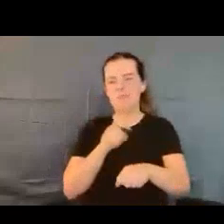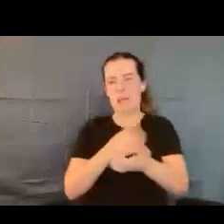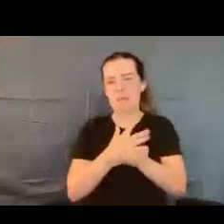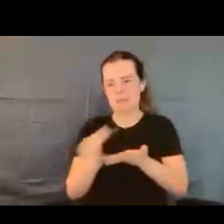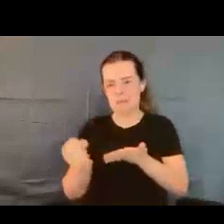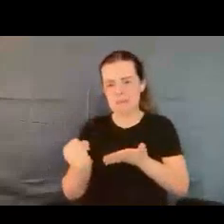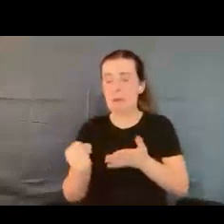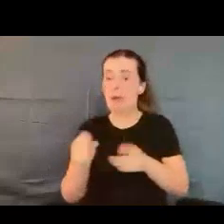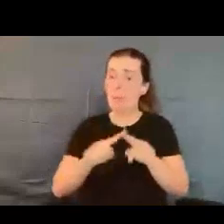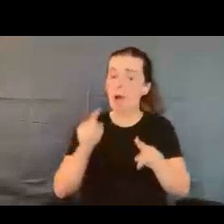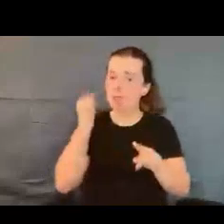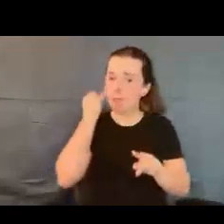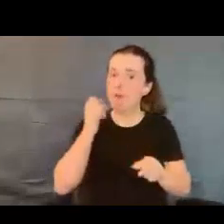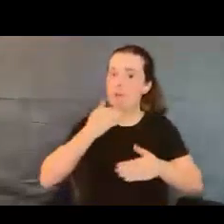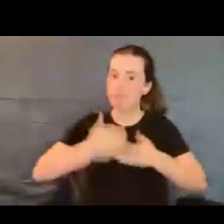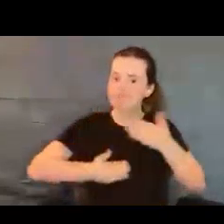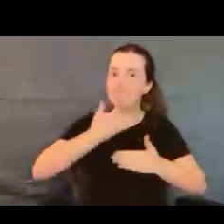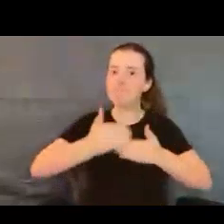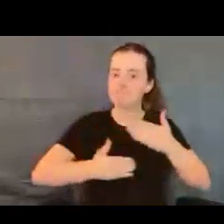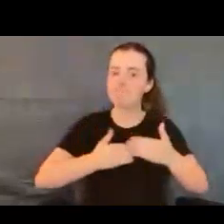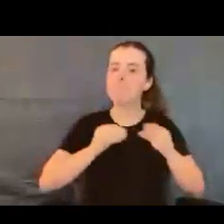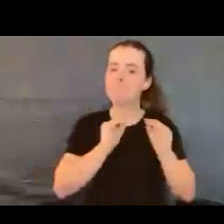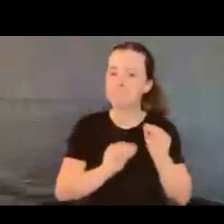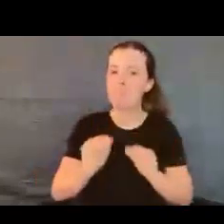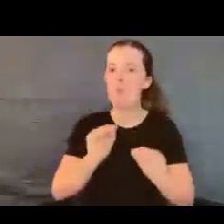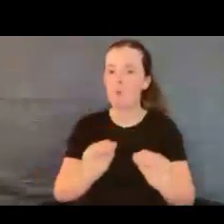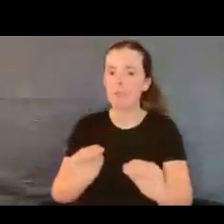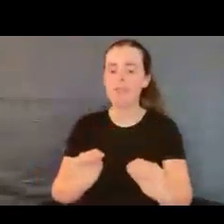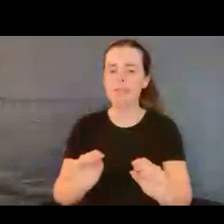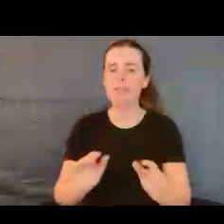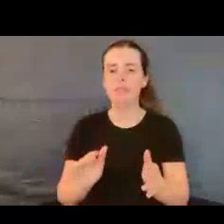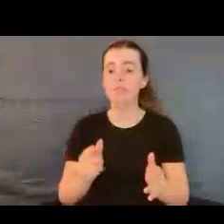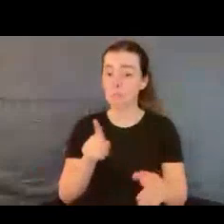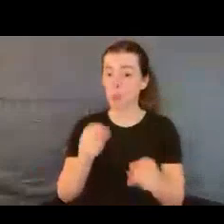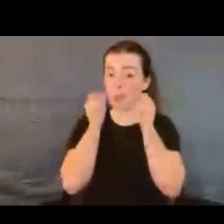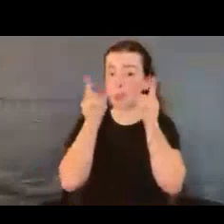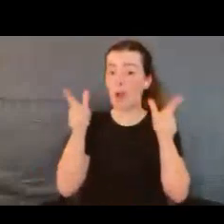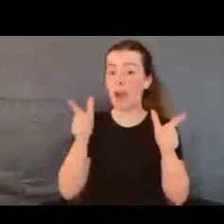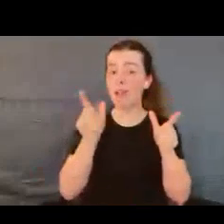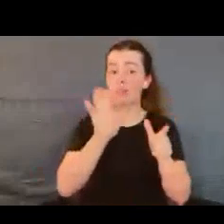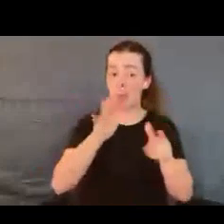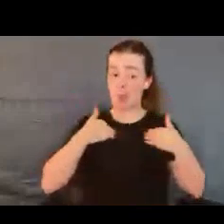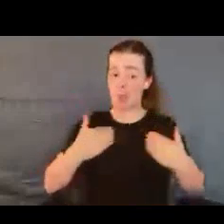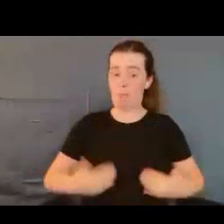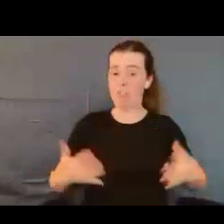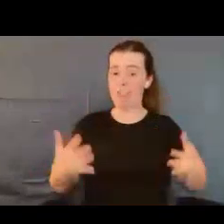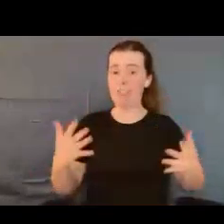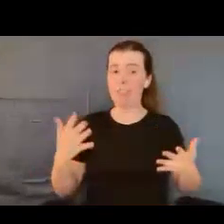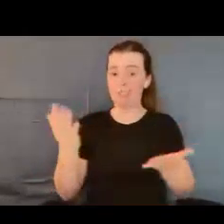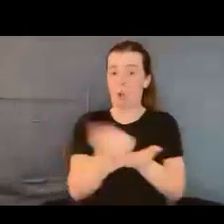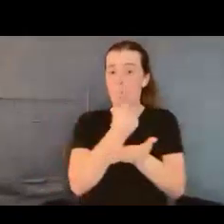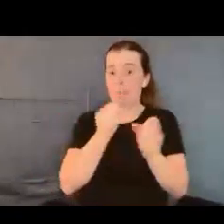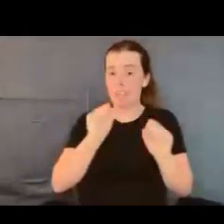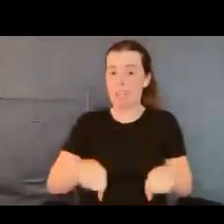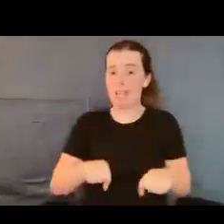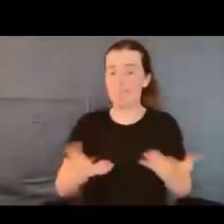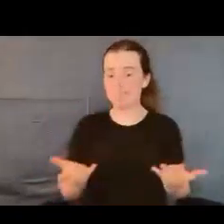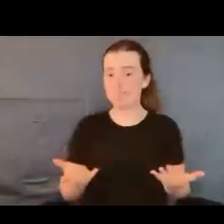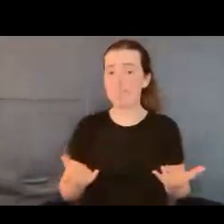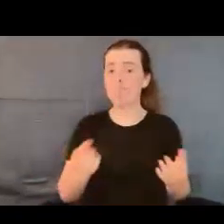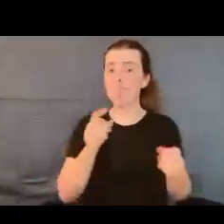with intentionality, I think you would be surprised by what your body can accomplish out on this course. So